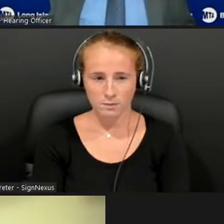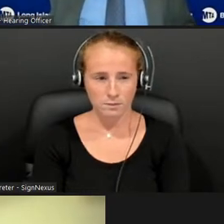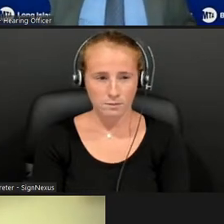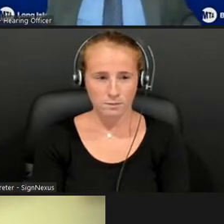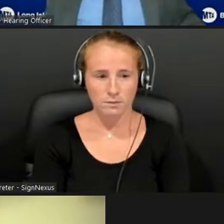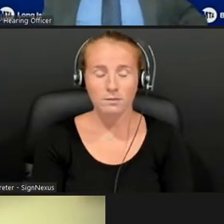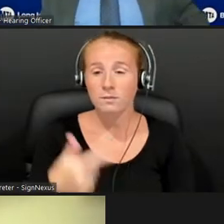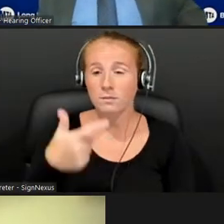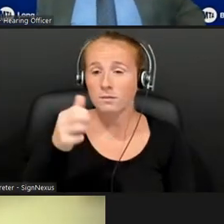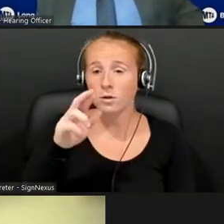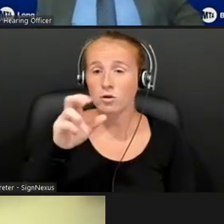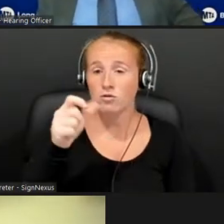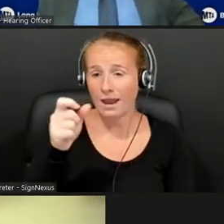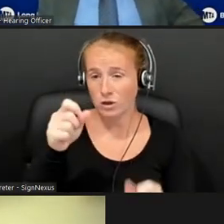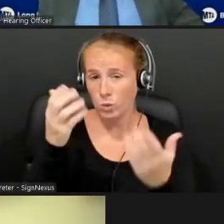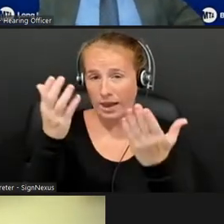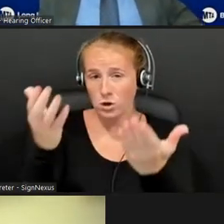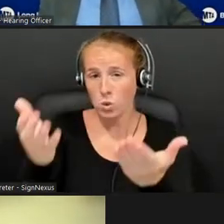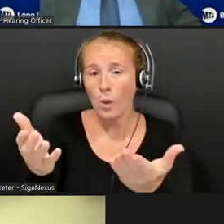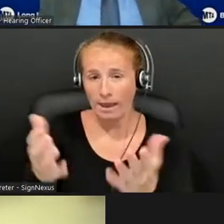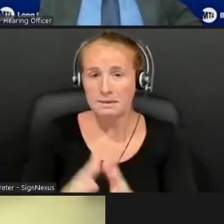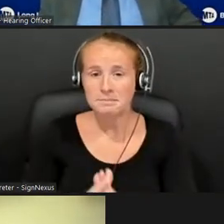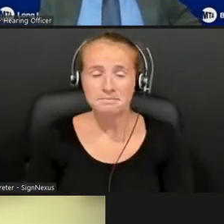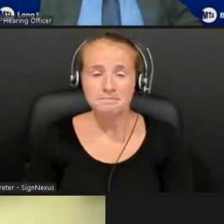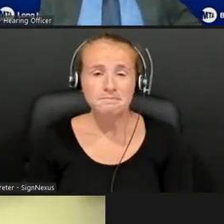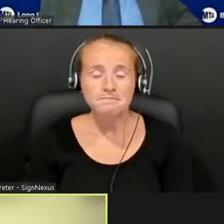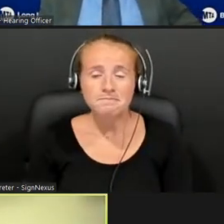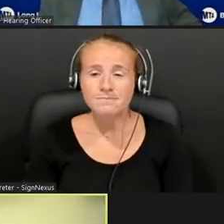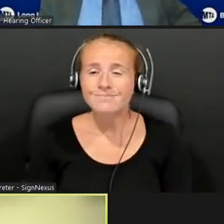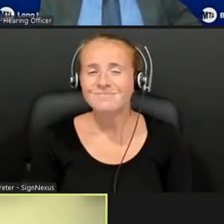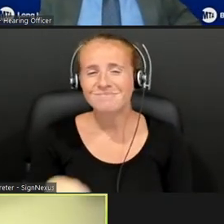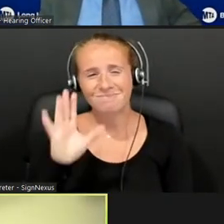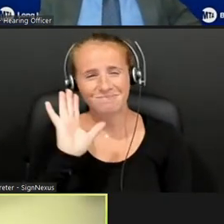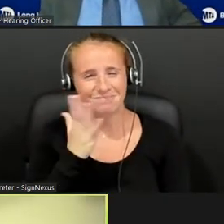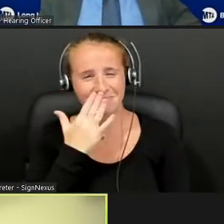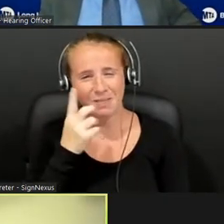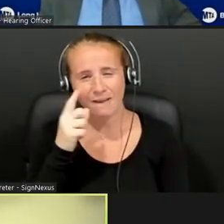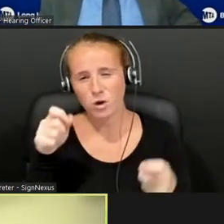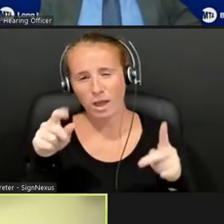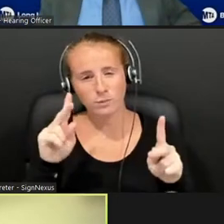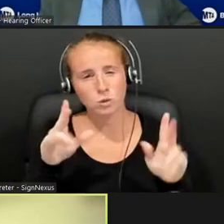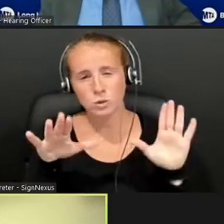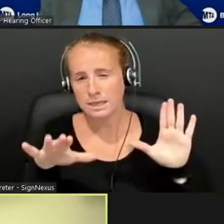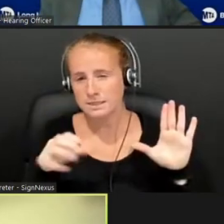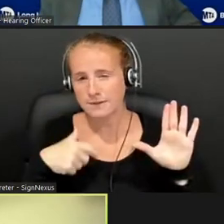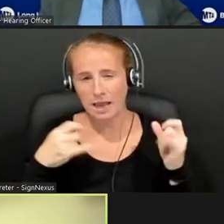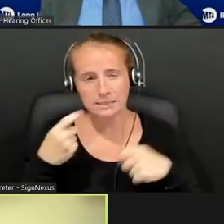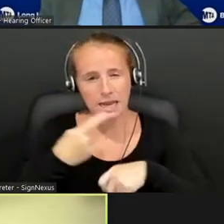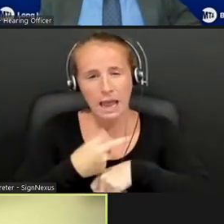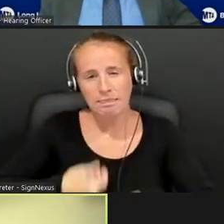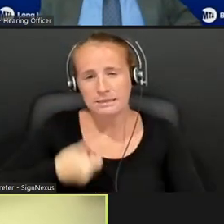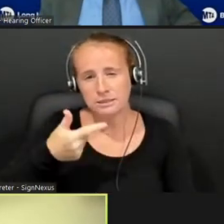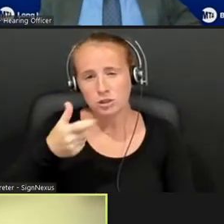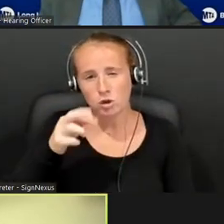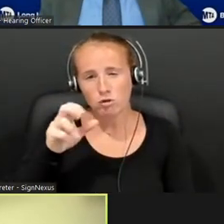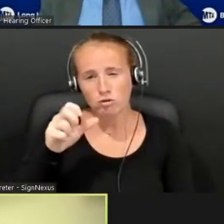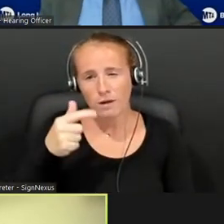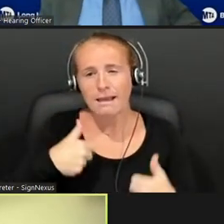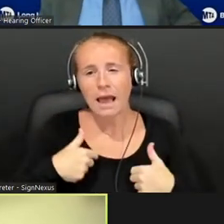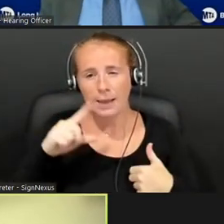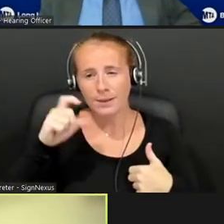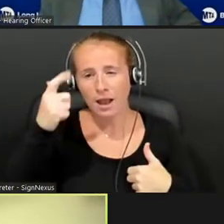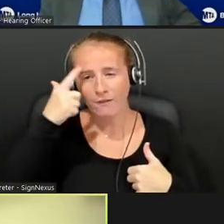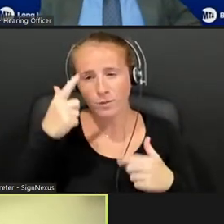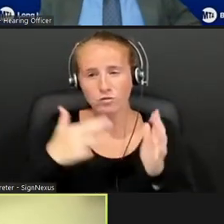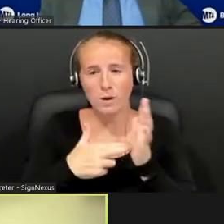Gregory you man mute yourself and begin your remarks thank you for the opportunity to testify today I'm Greg Cohen government Affairs representative